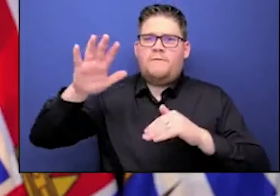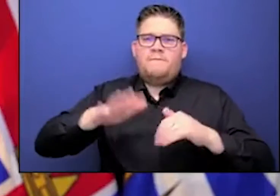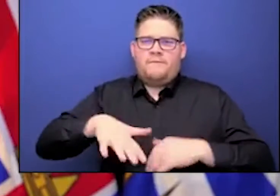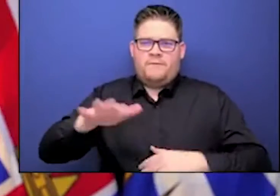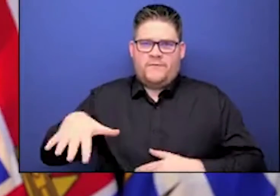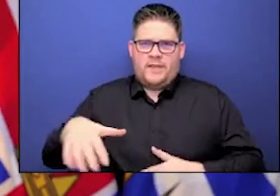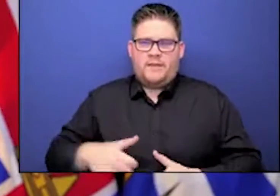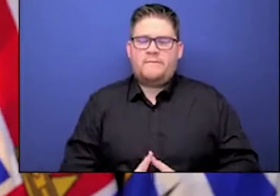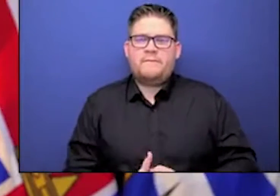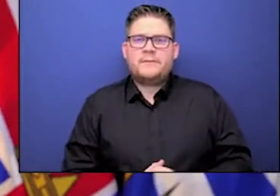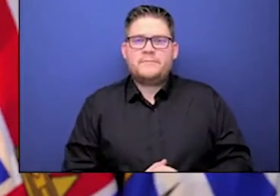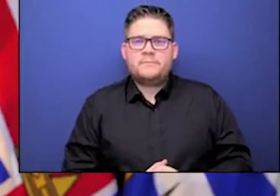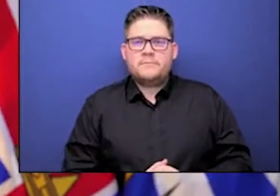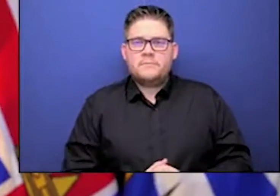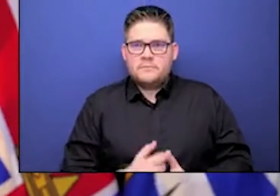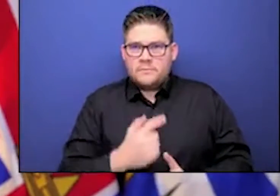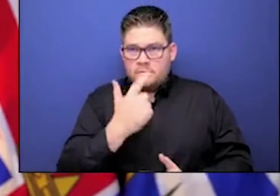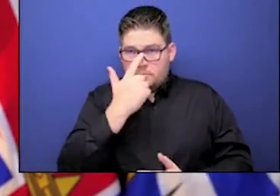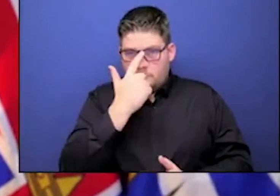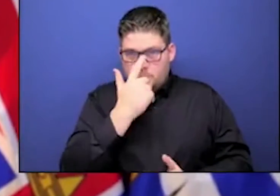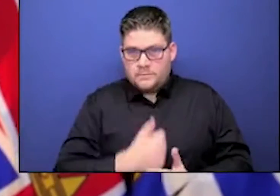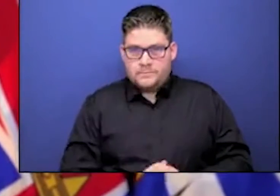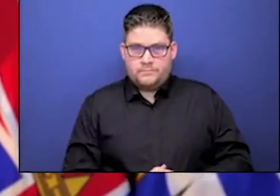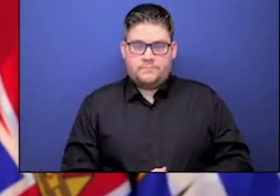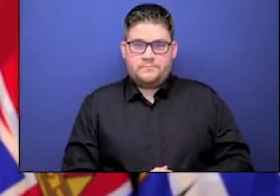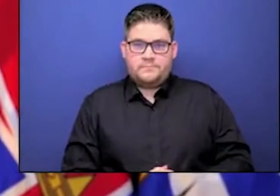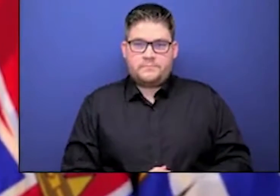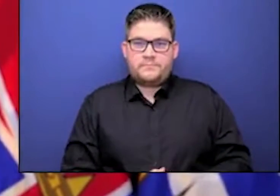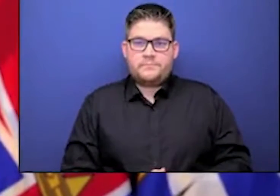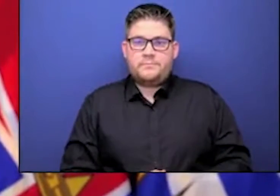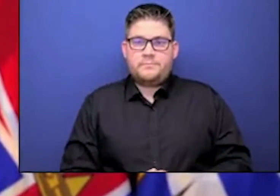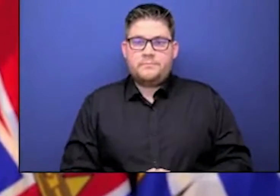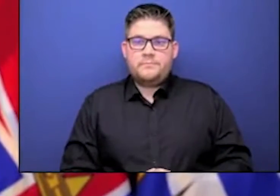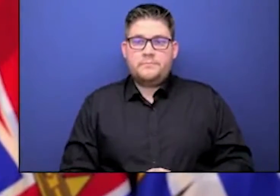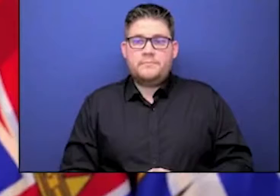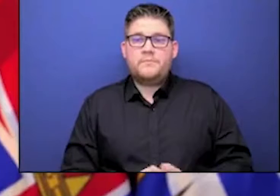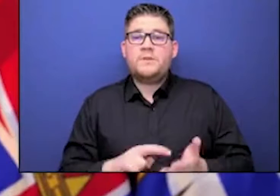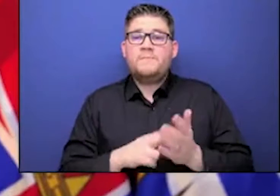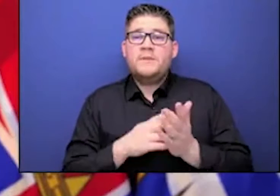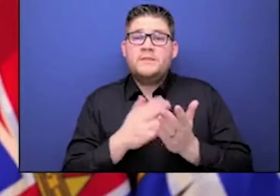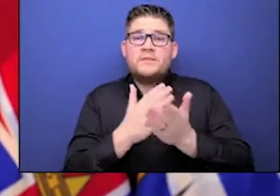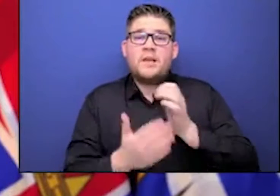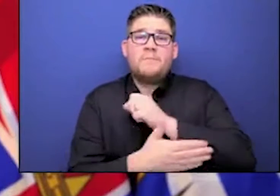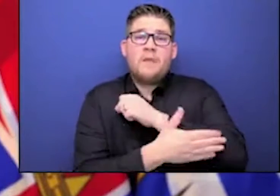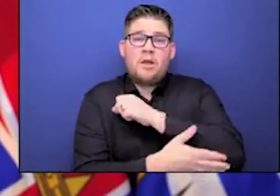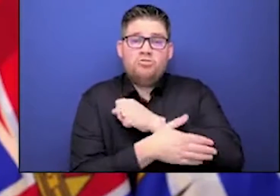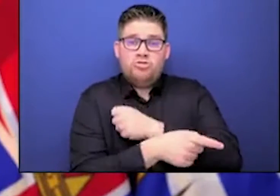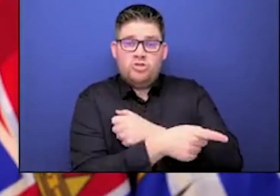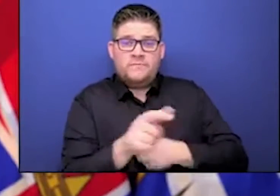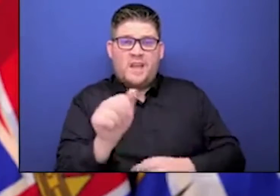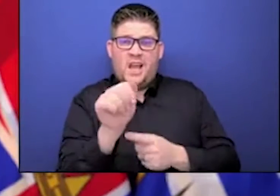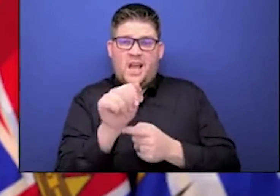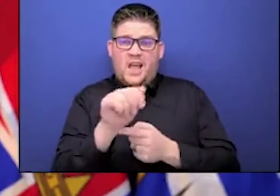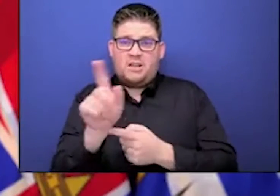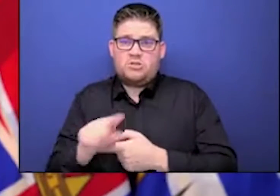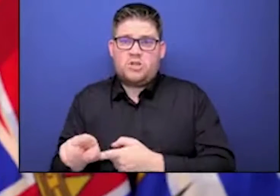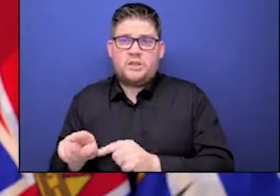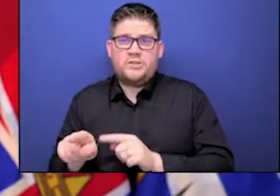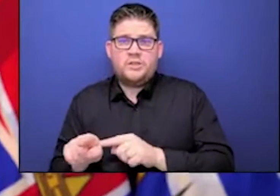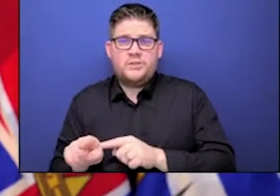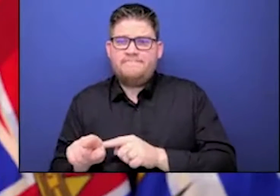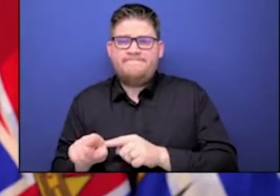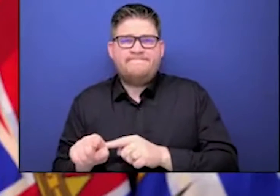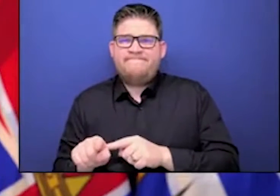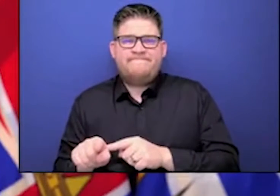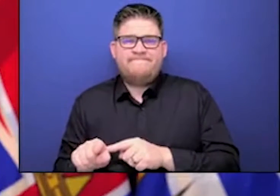that the recommended restrictions in some countries, including the NACI recommendations here in